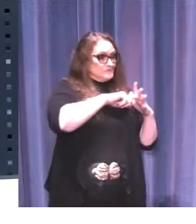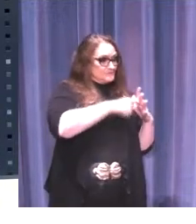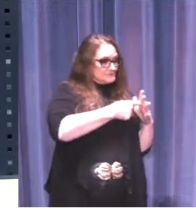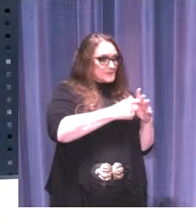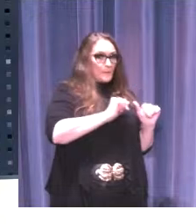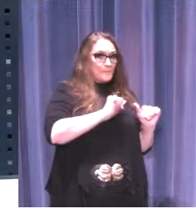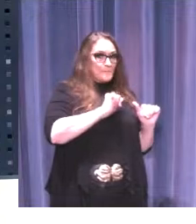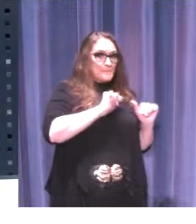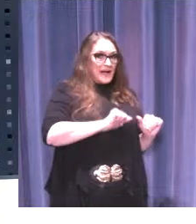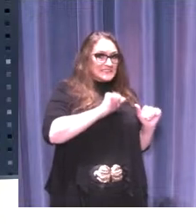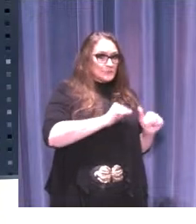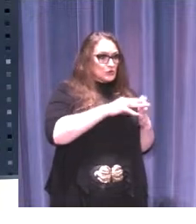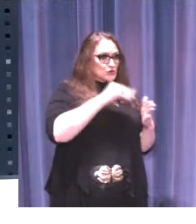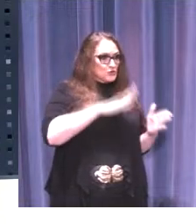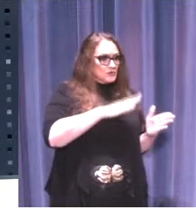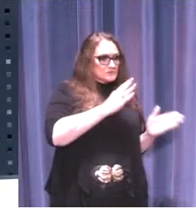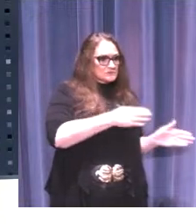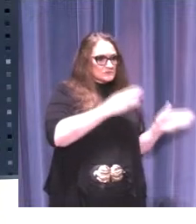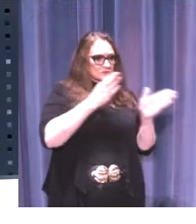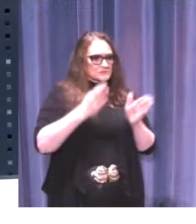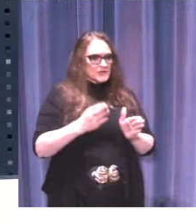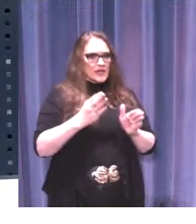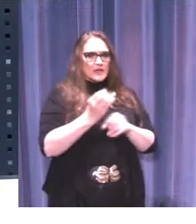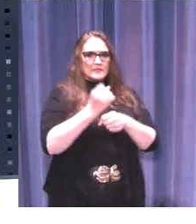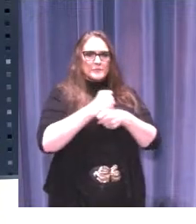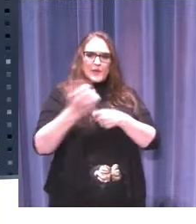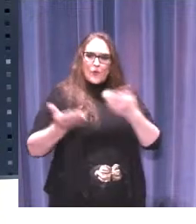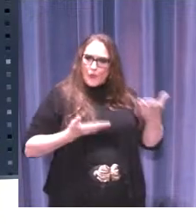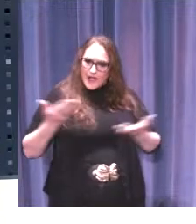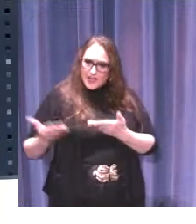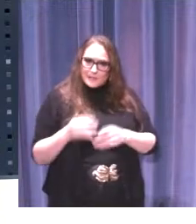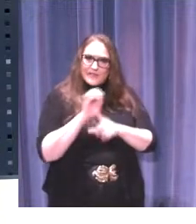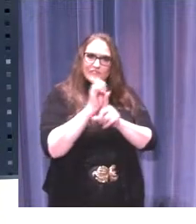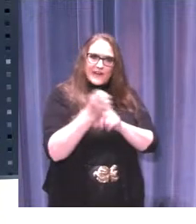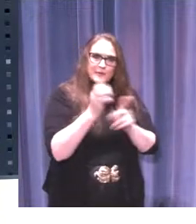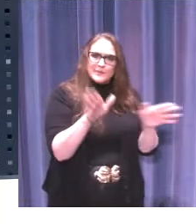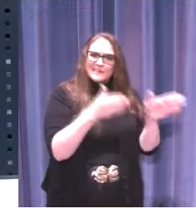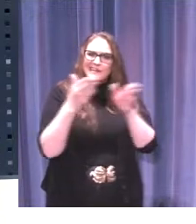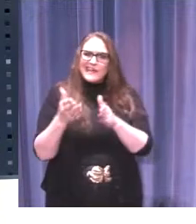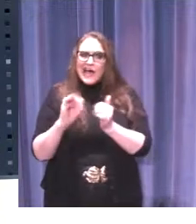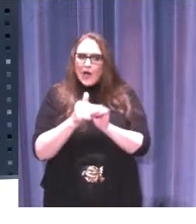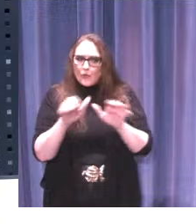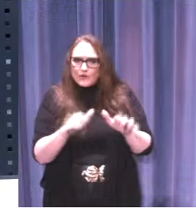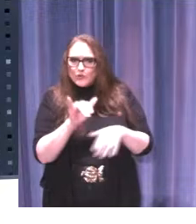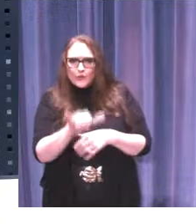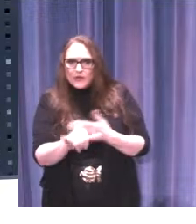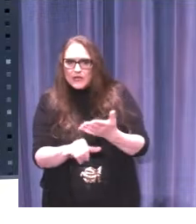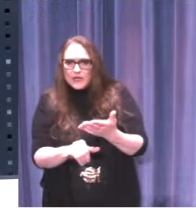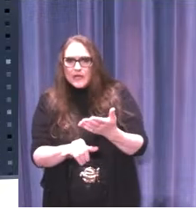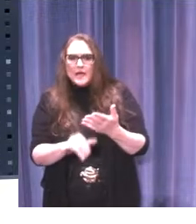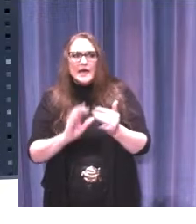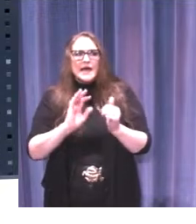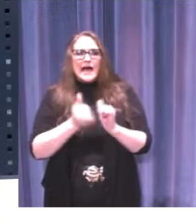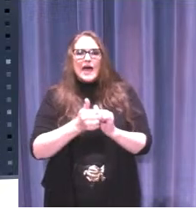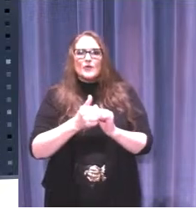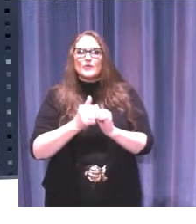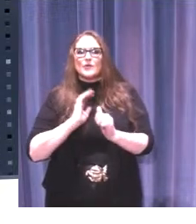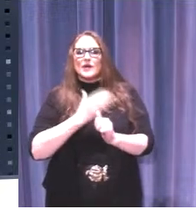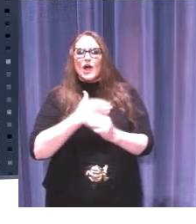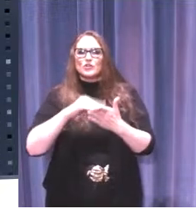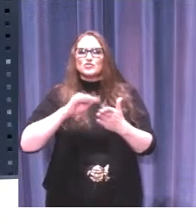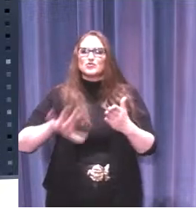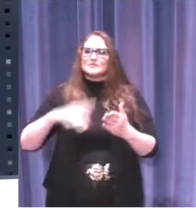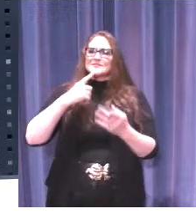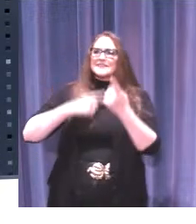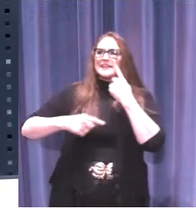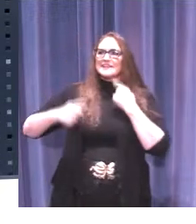prospective student, create that welcoming environment. How are we doing there? How are our students telling us